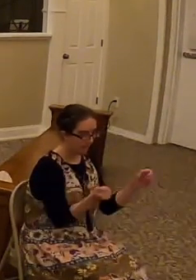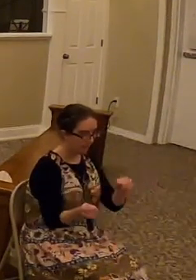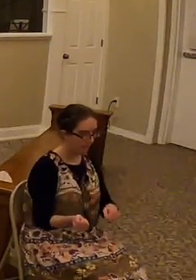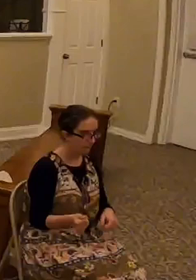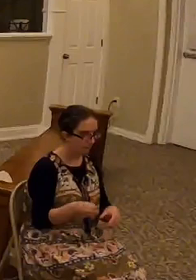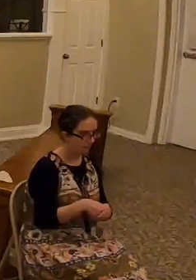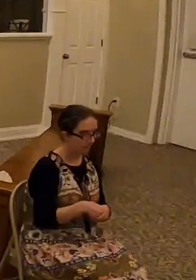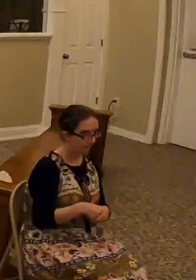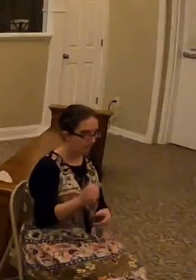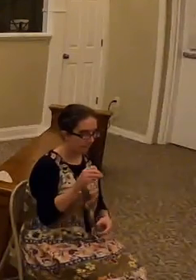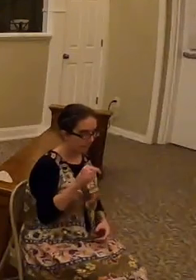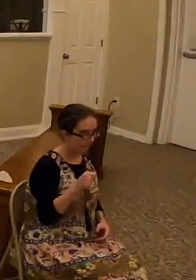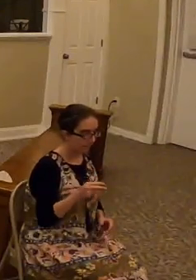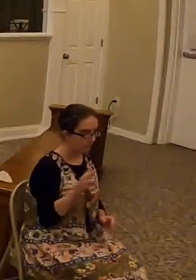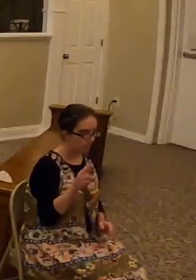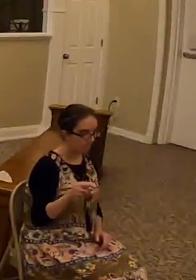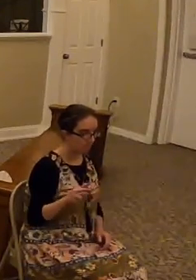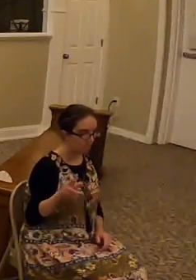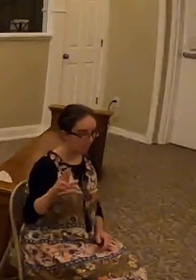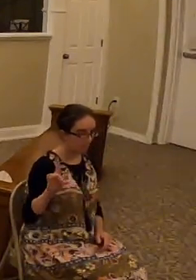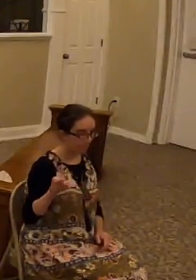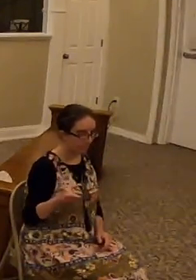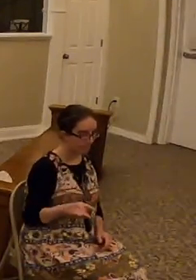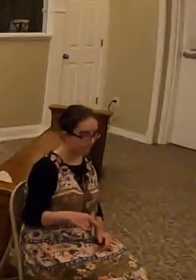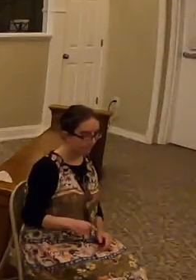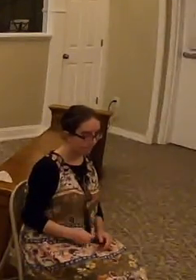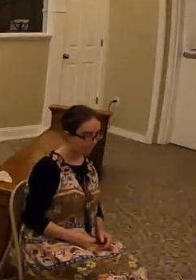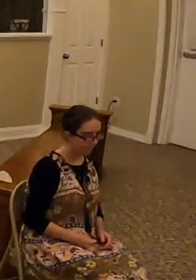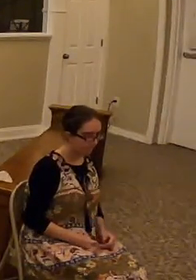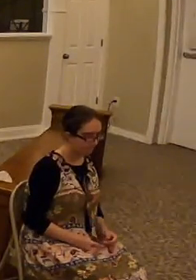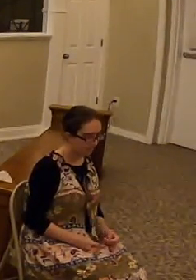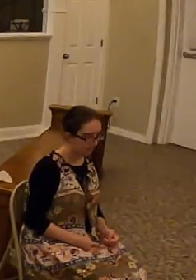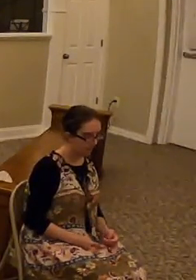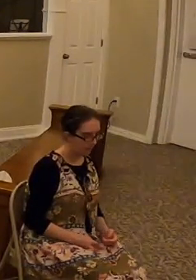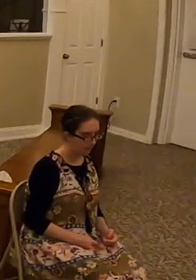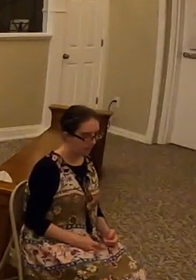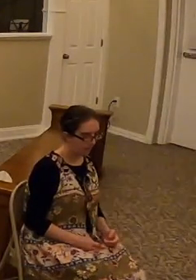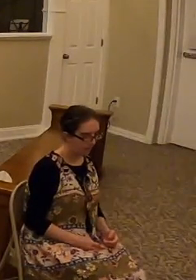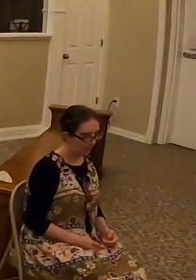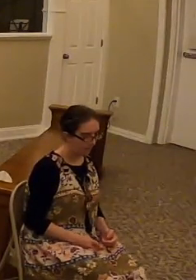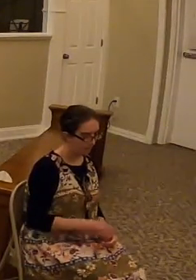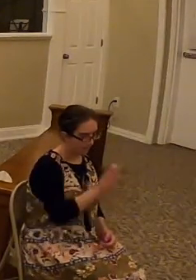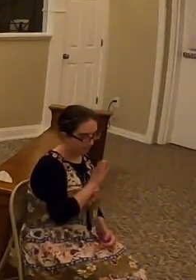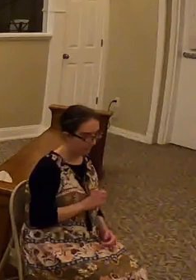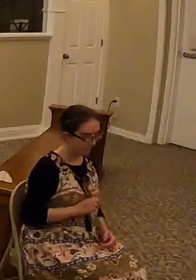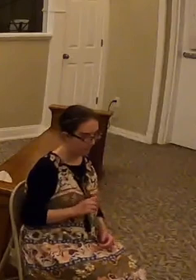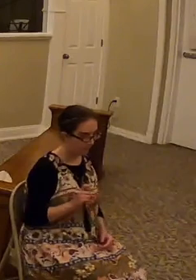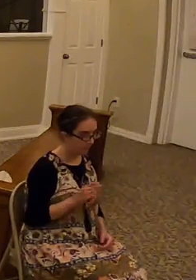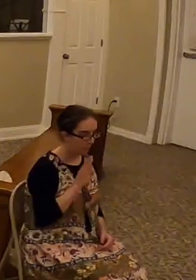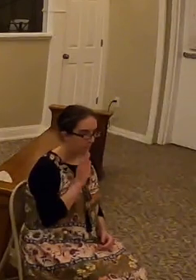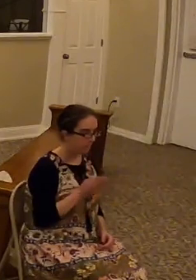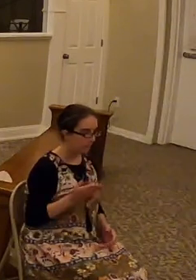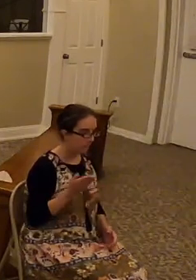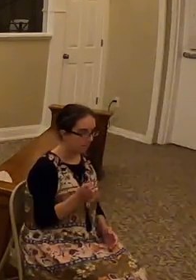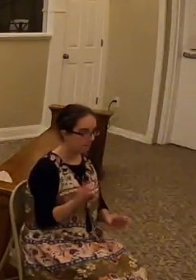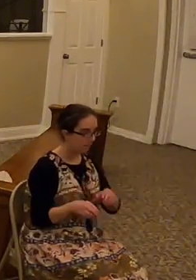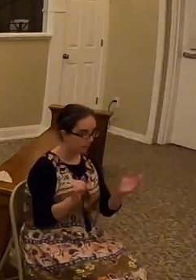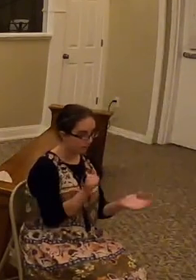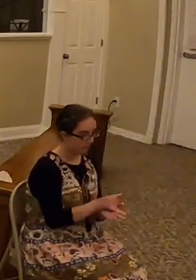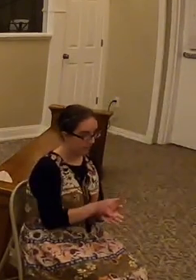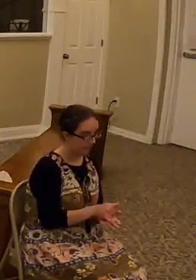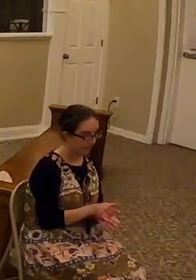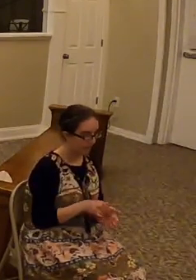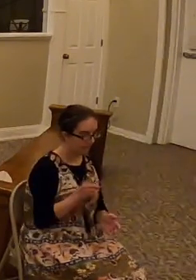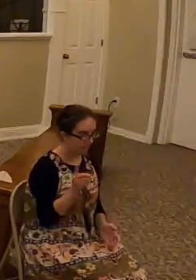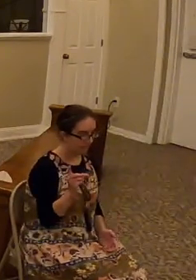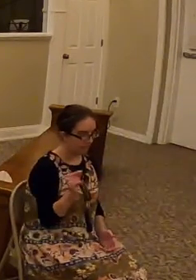baptized. In Acts 2:38, baptized around in the name of Jesus Christ. So he felt Christ said to be there. I said, okay, that's fine. We'll do that. We did.